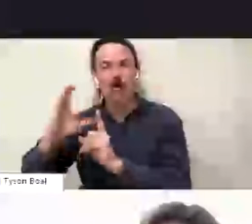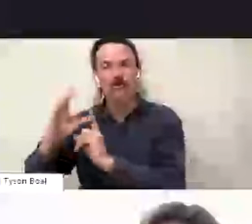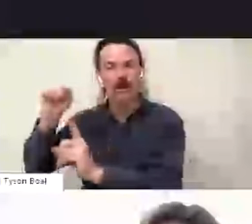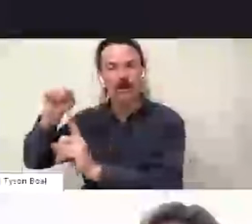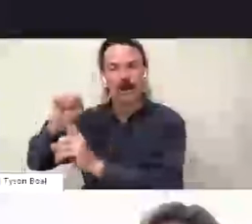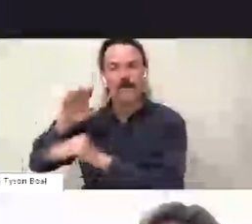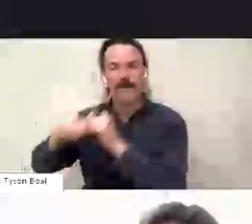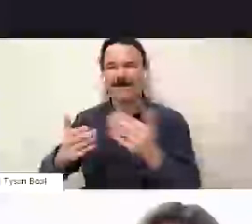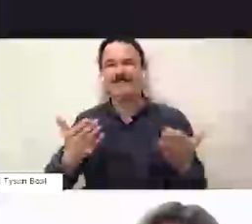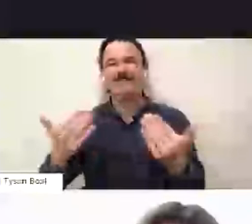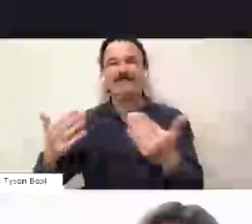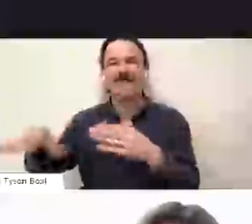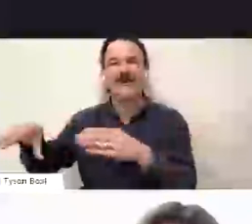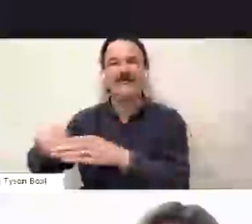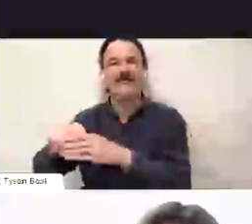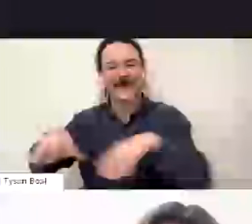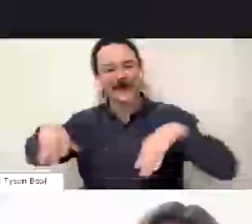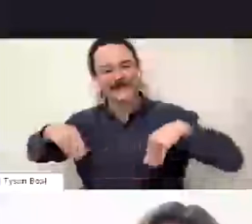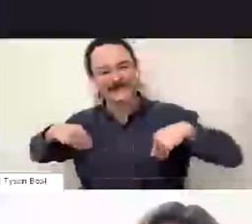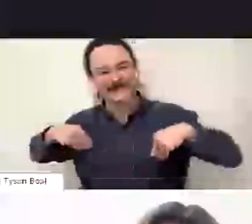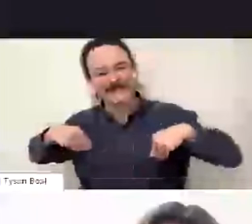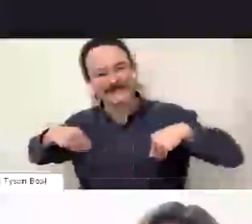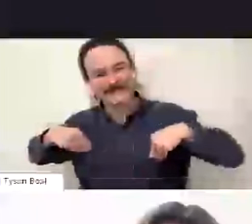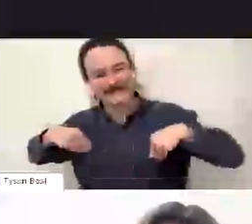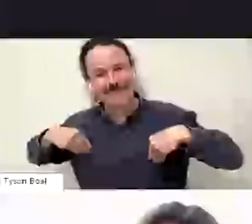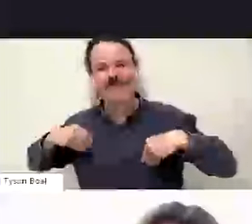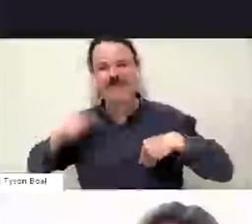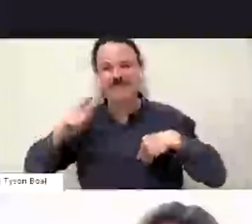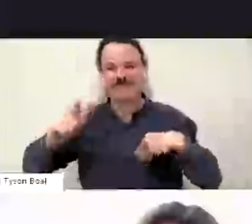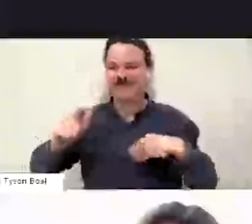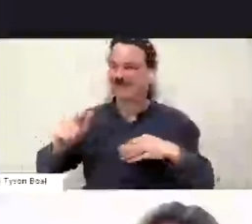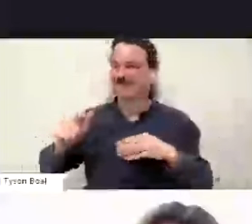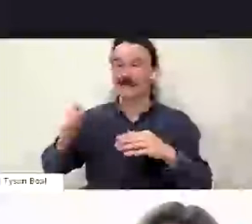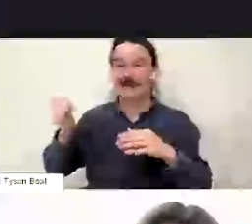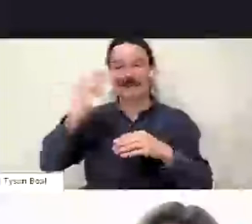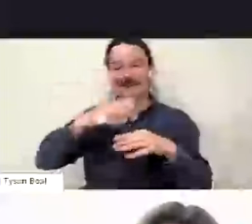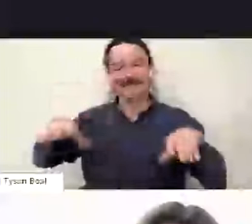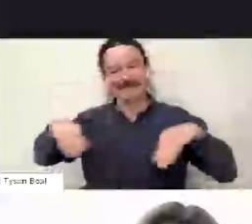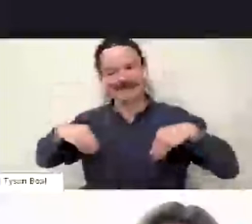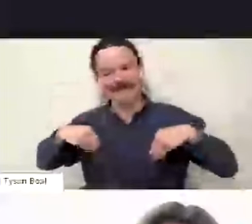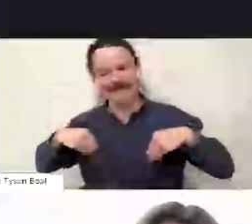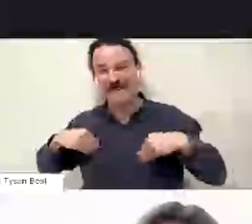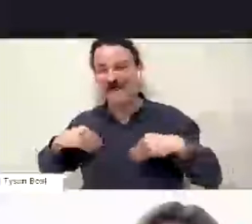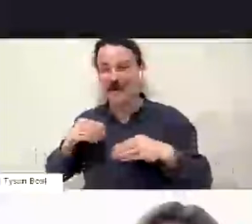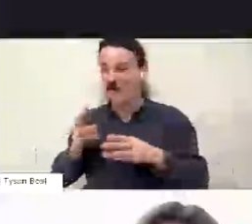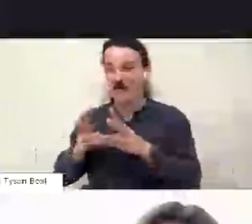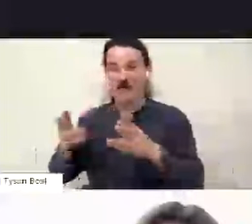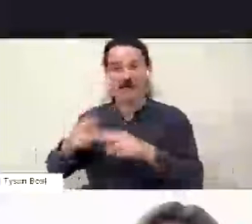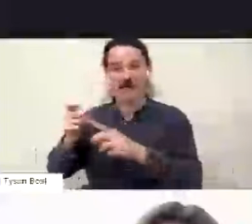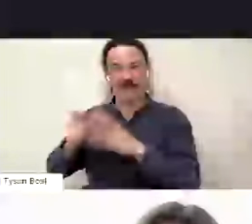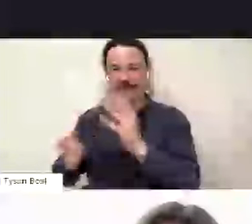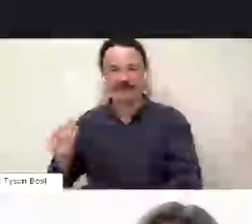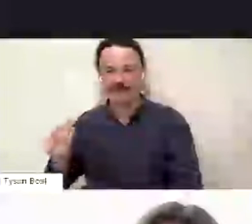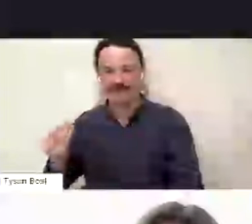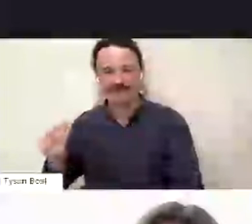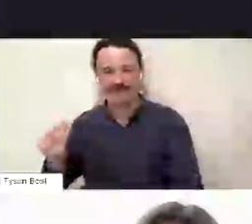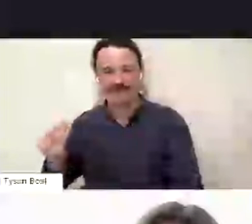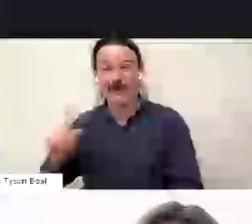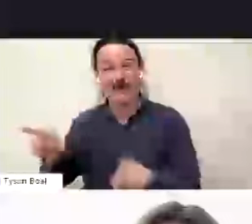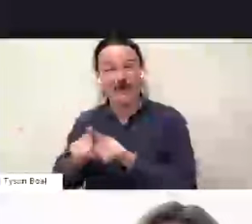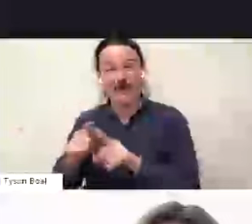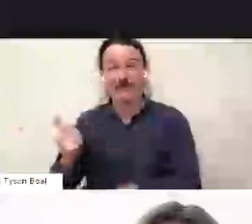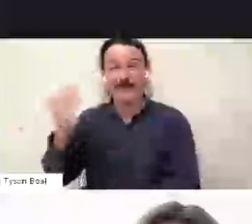understanding of disability, we've also inherited some of the worst aspects of medical model as well.